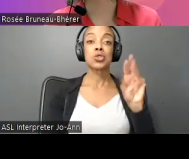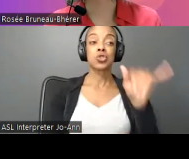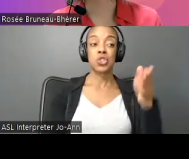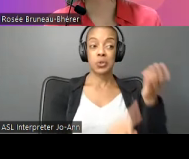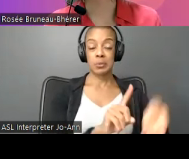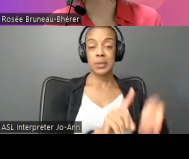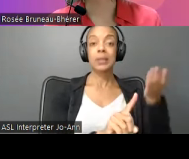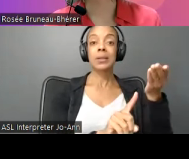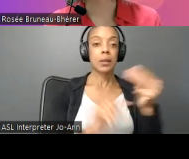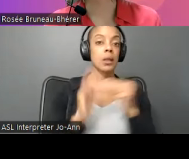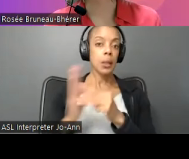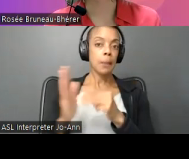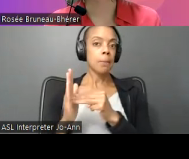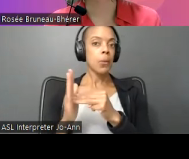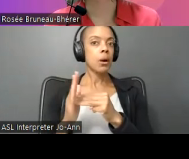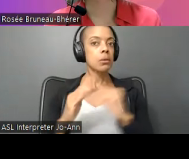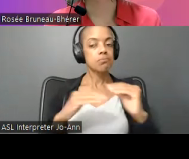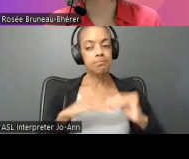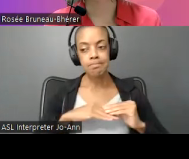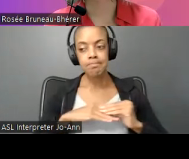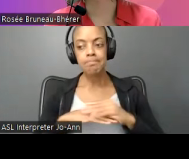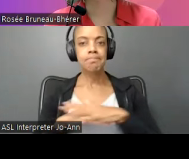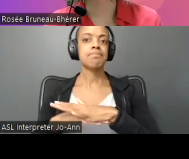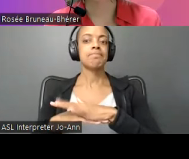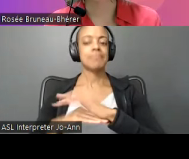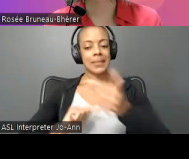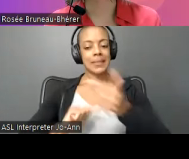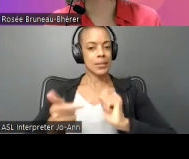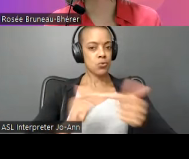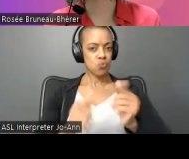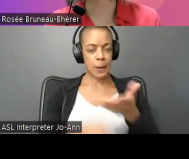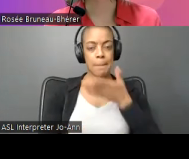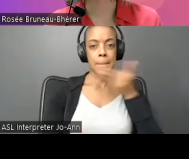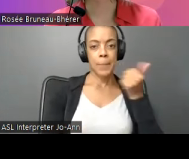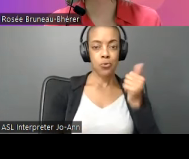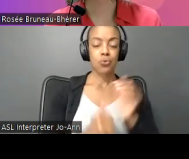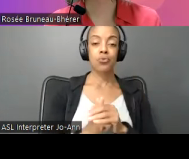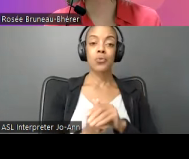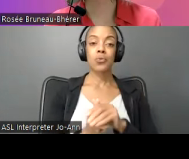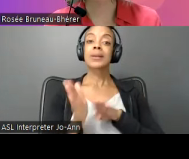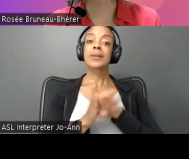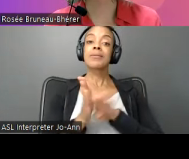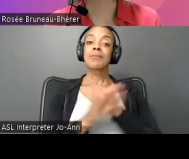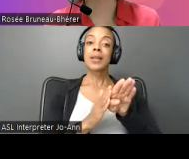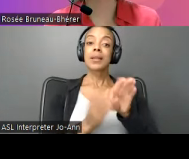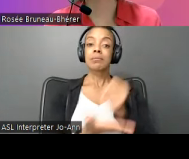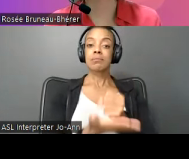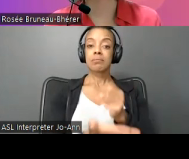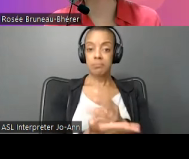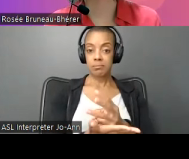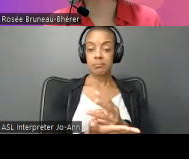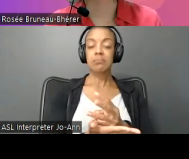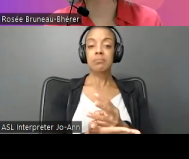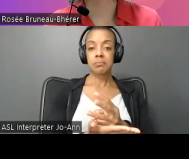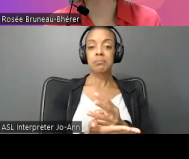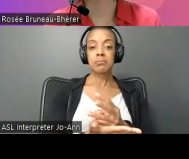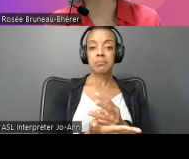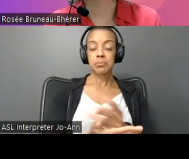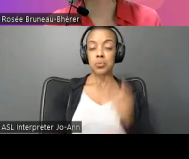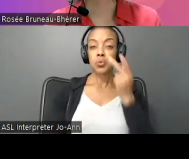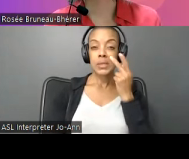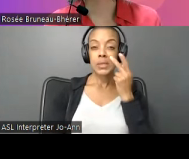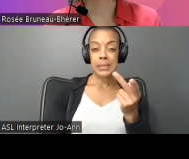influence our way to interact with him. It was developed by a social worker and a clinician. You can